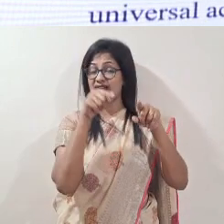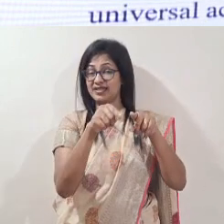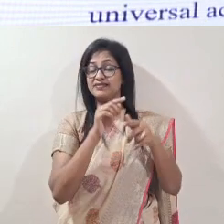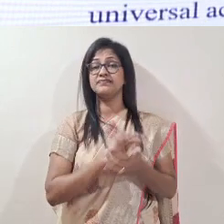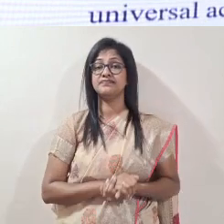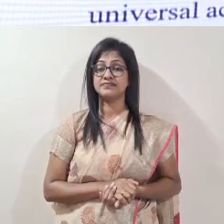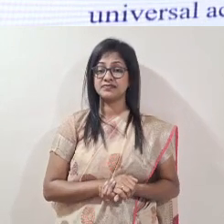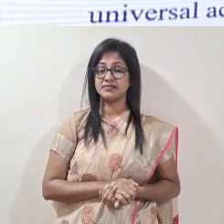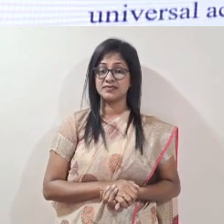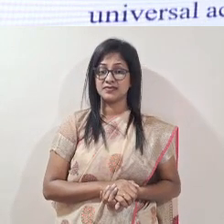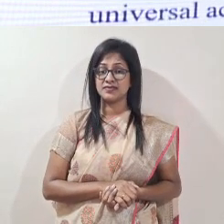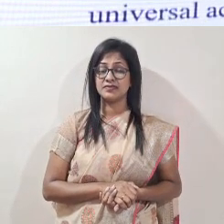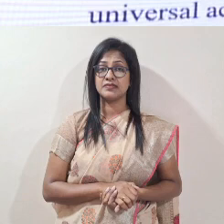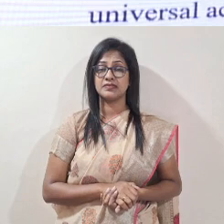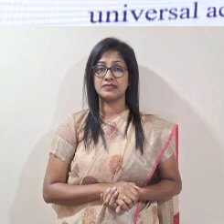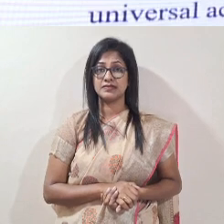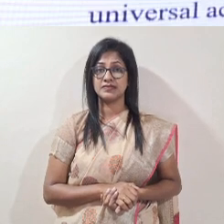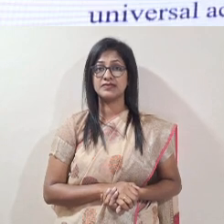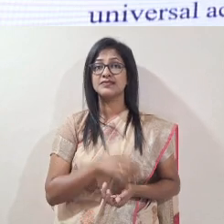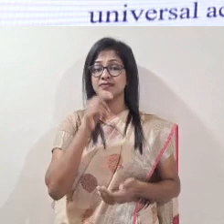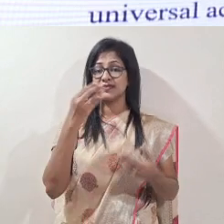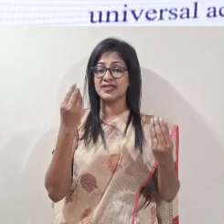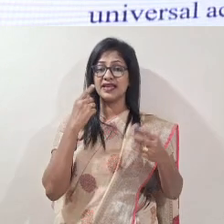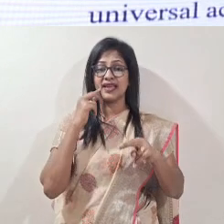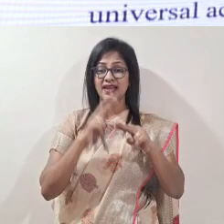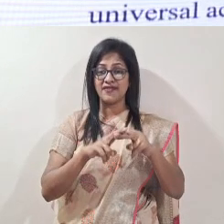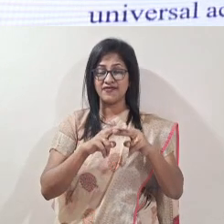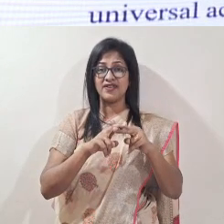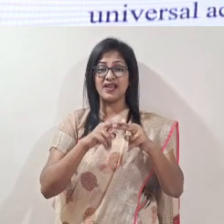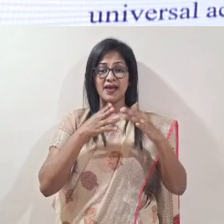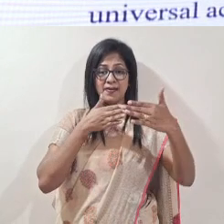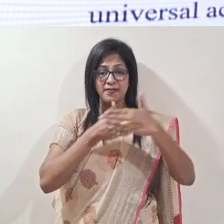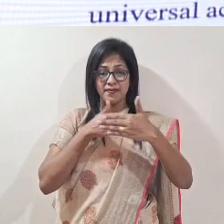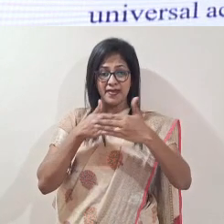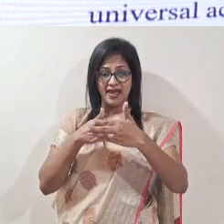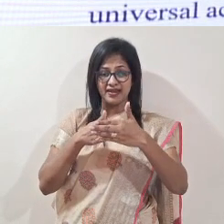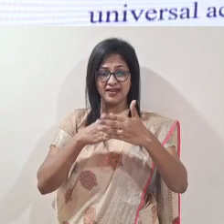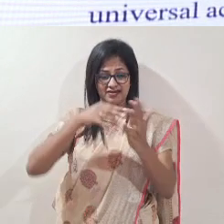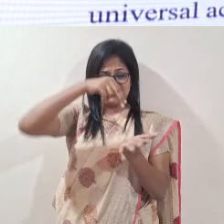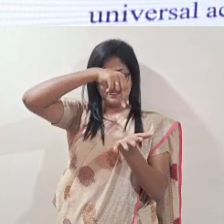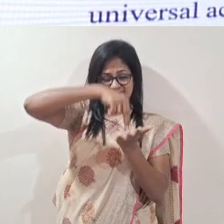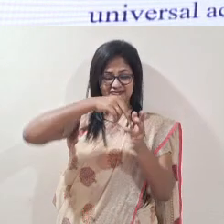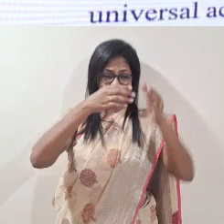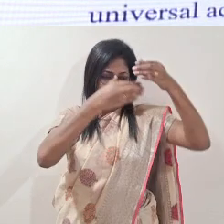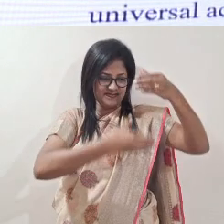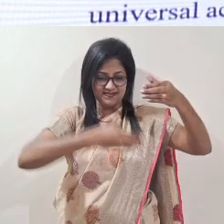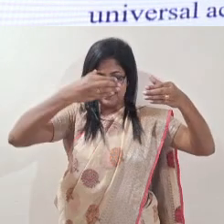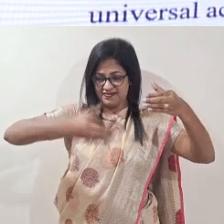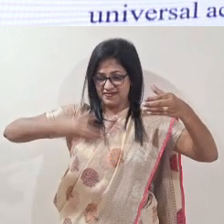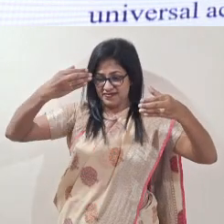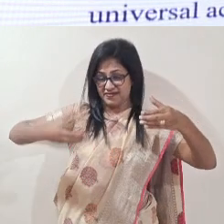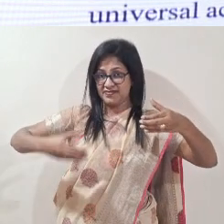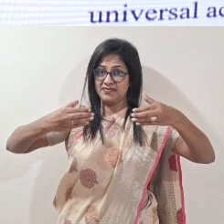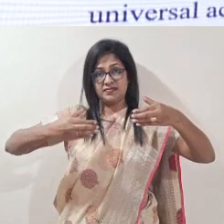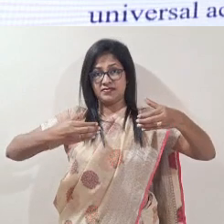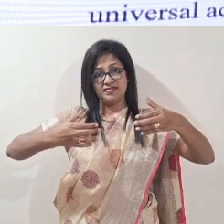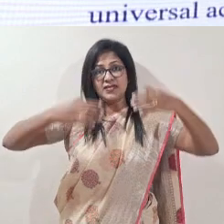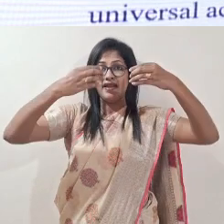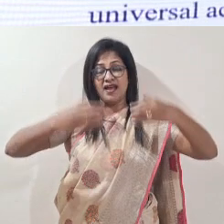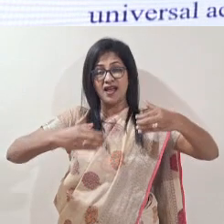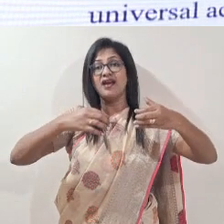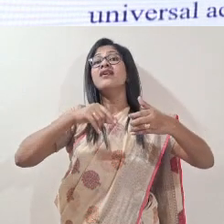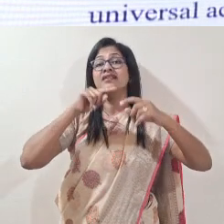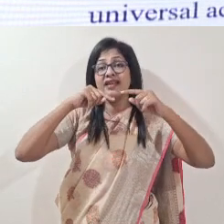top, that when we tend to provide some barriers in terms of bollards, so we limit the access of